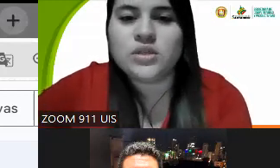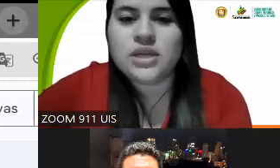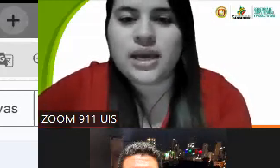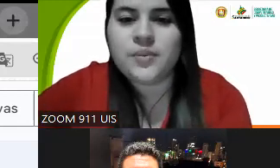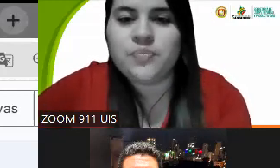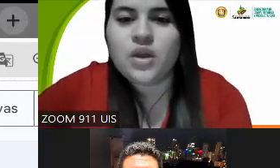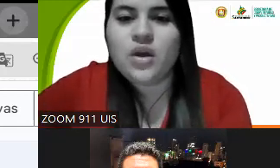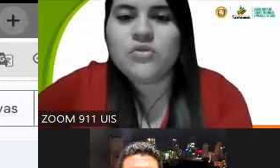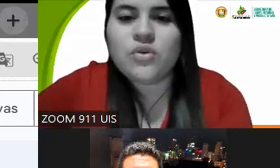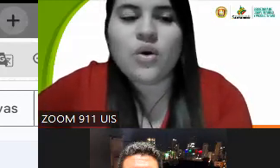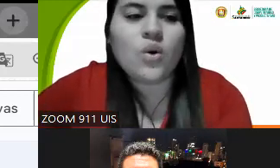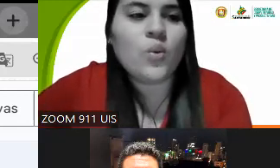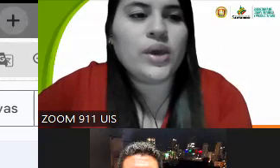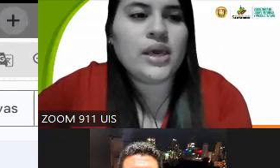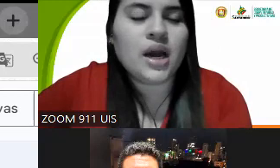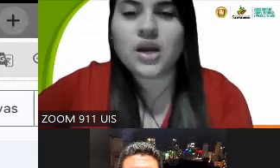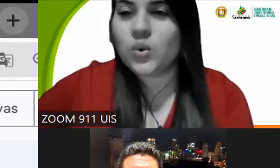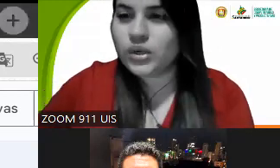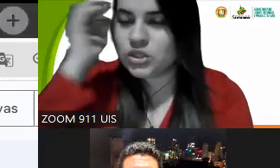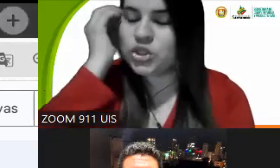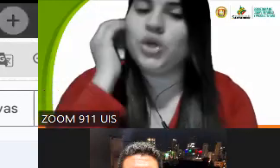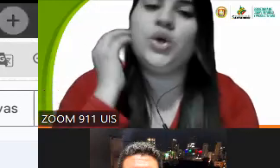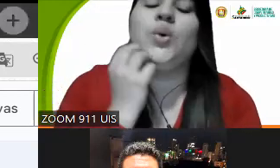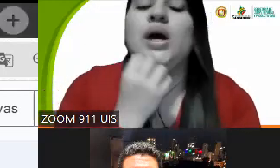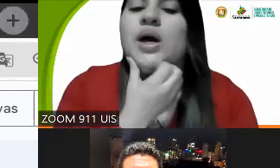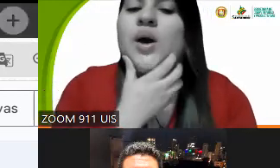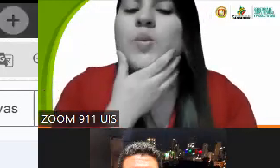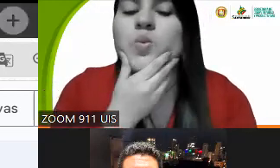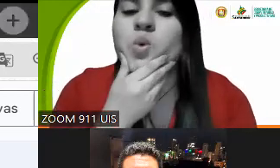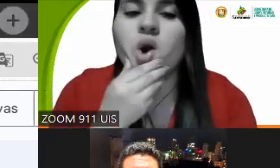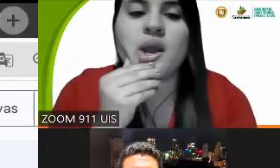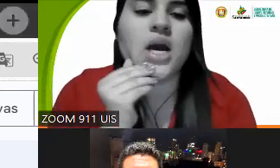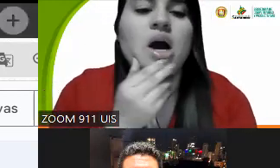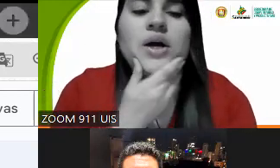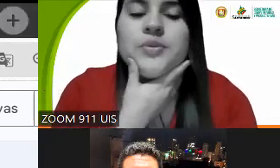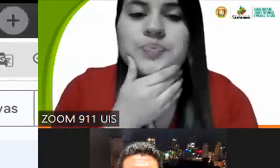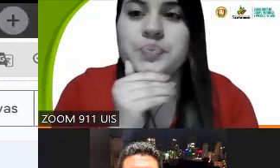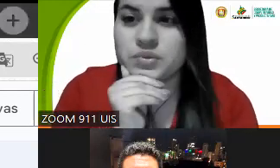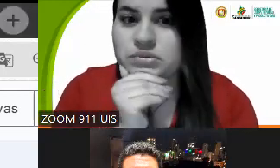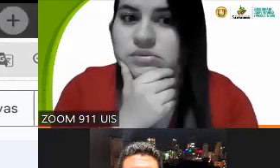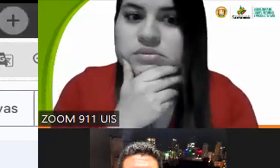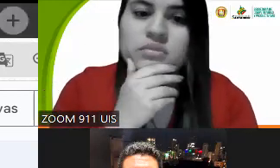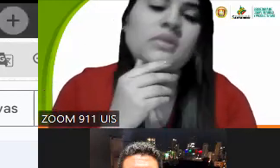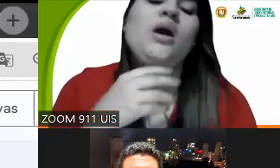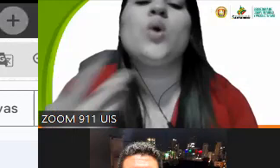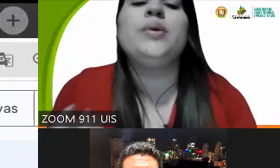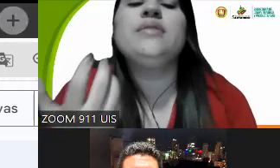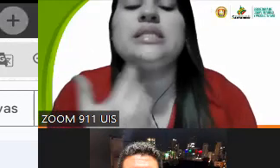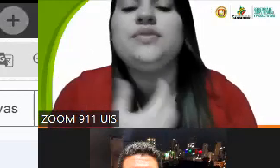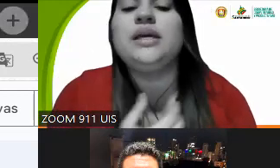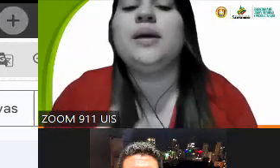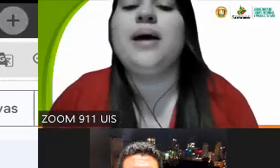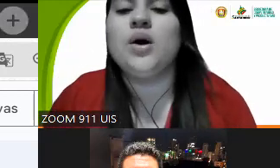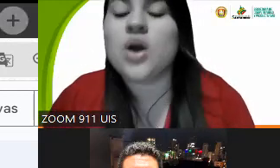agenda for today. So, we are going to work on a warming